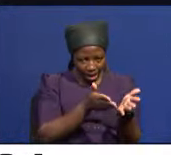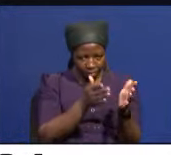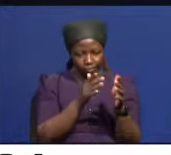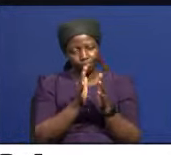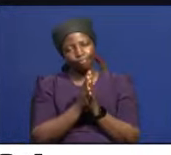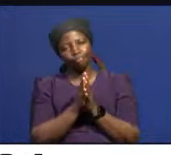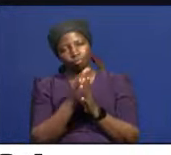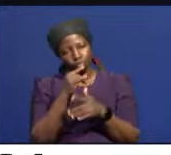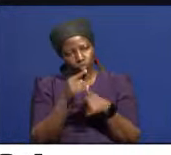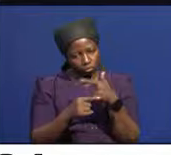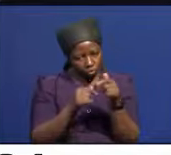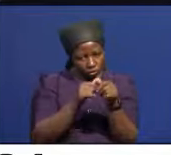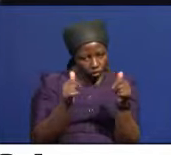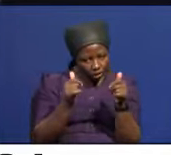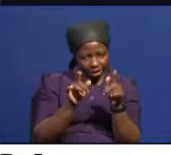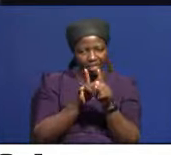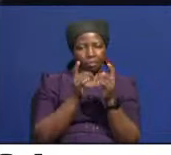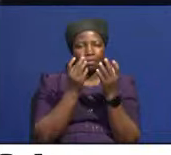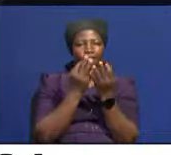is stable, and it is free.